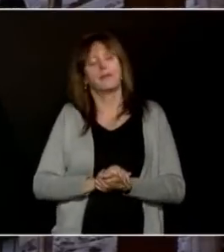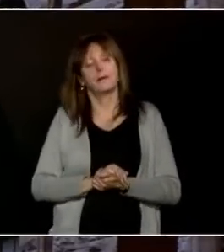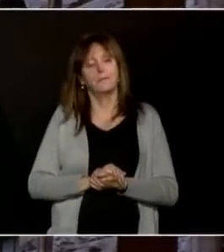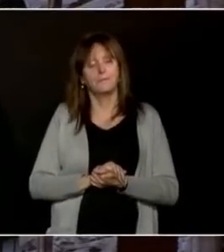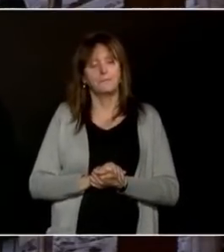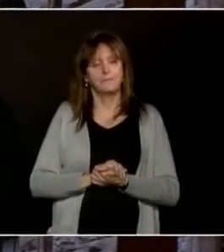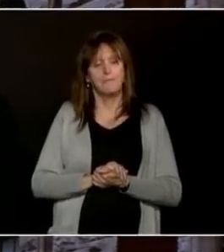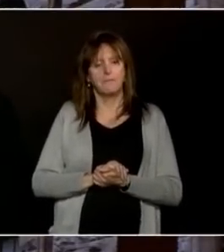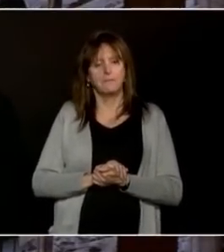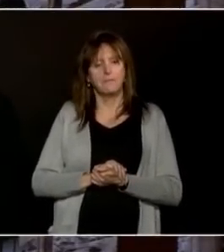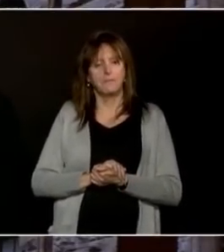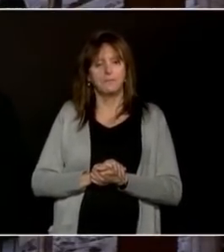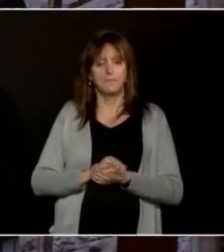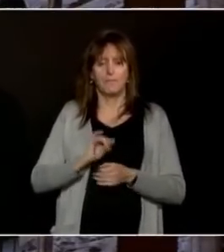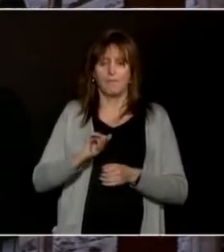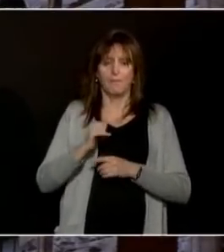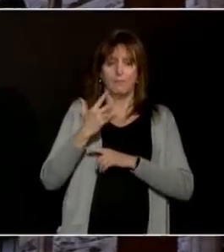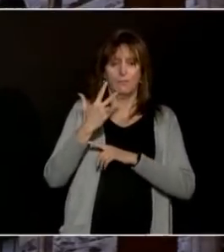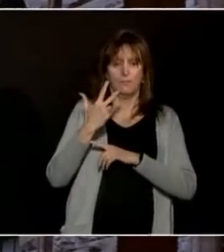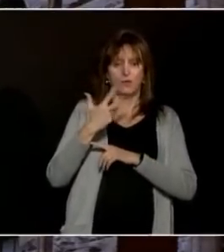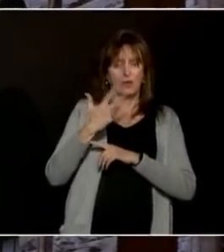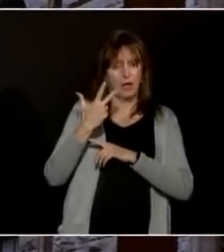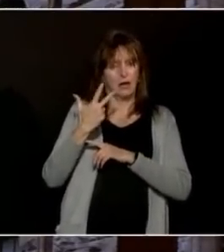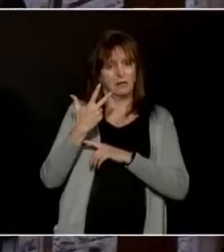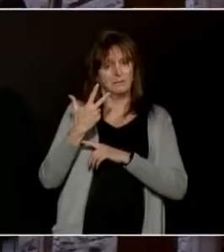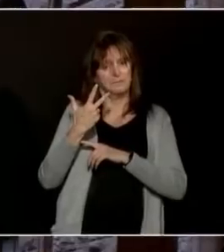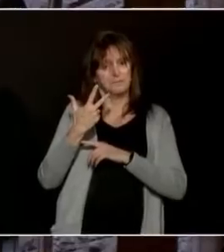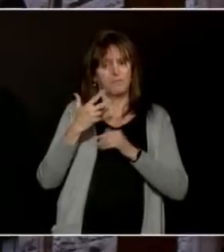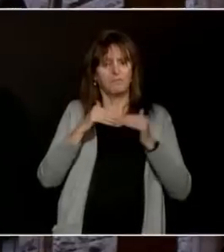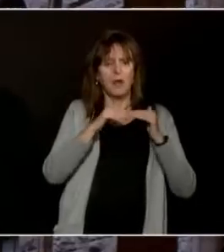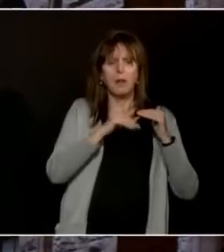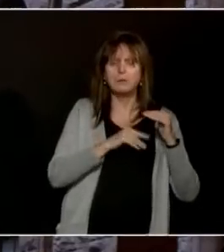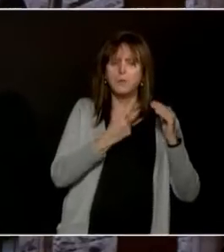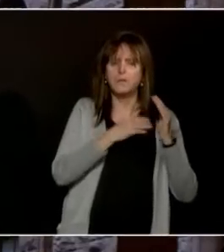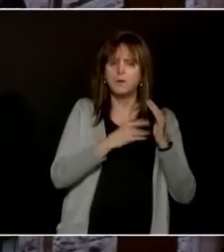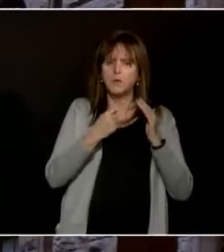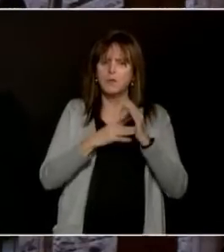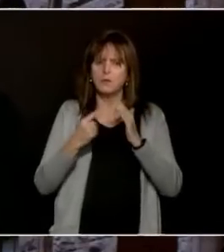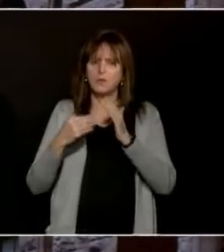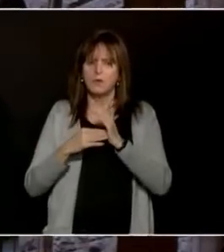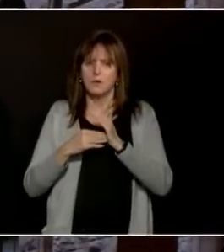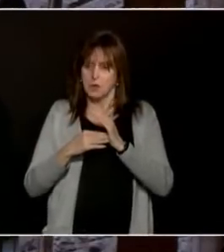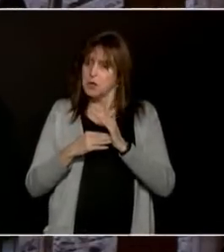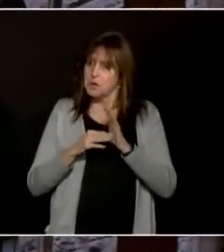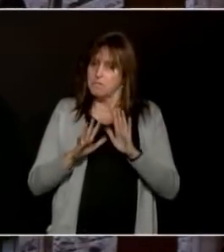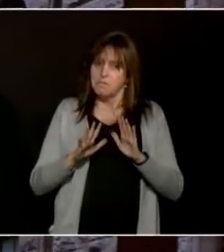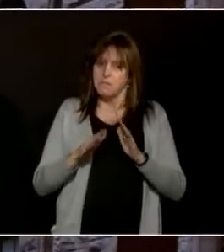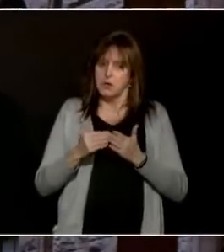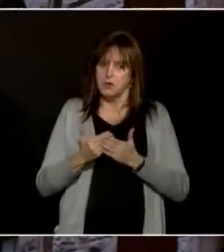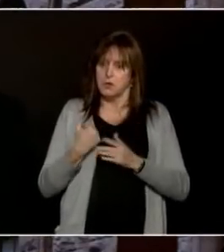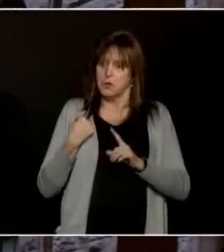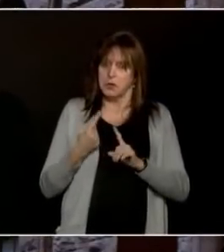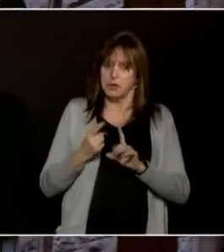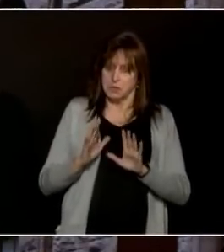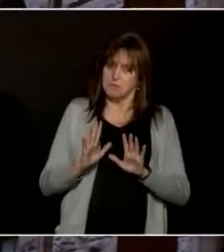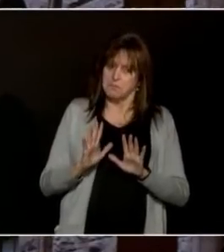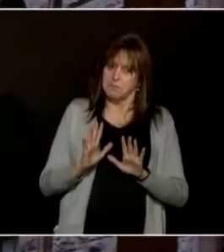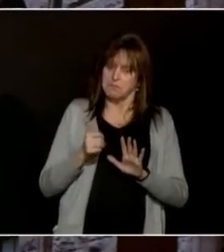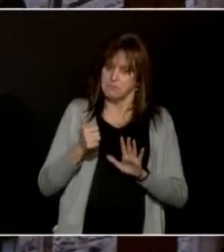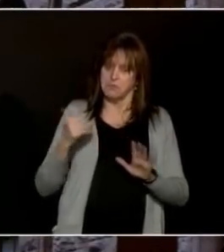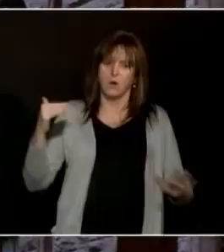1,000. And so we haven't seen that for a while. So in that matter, the new cases reported